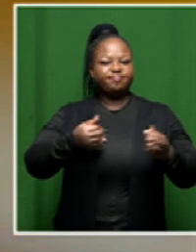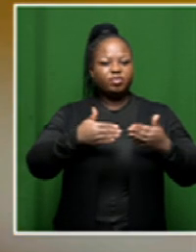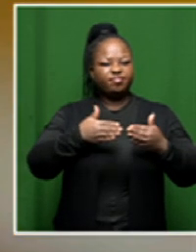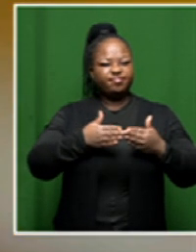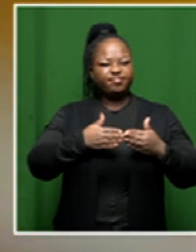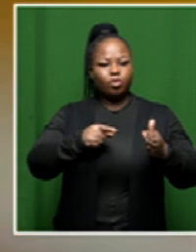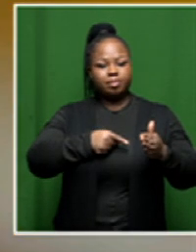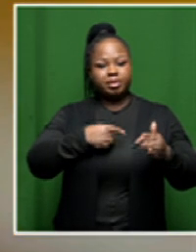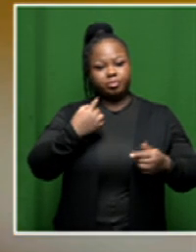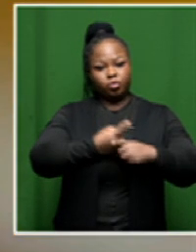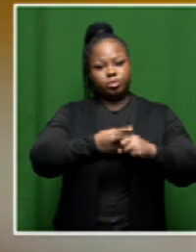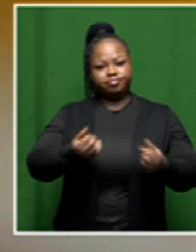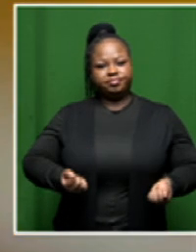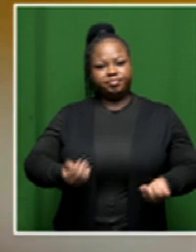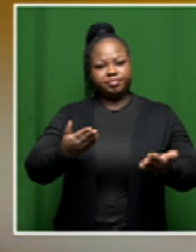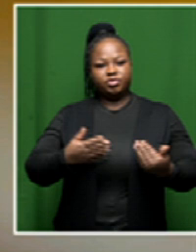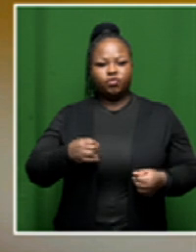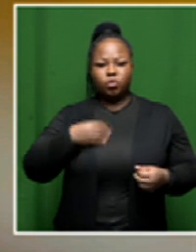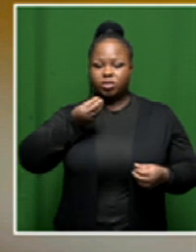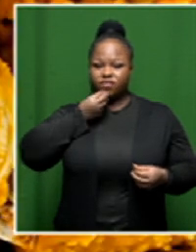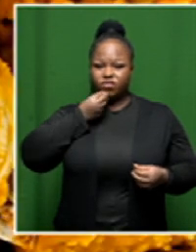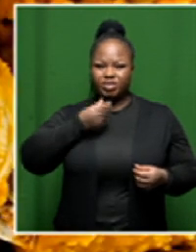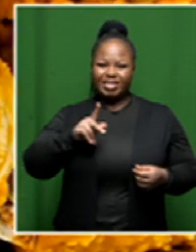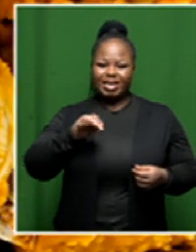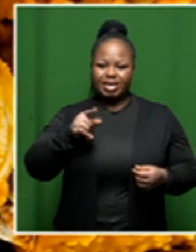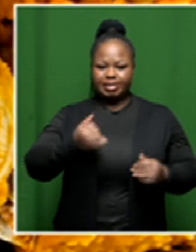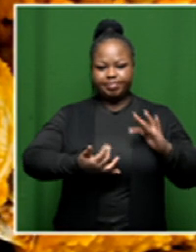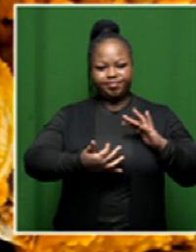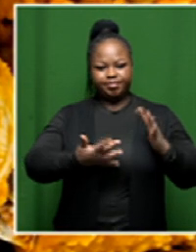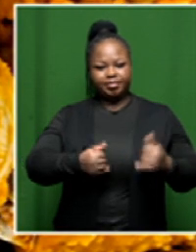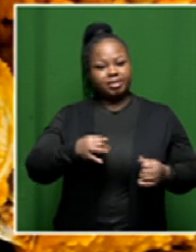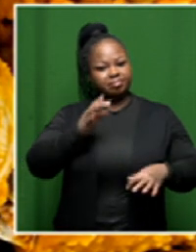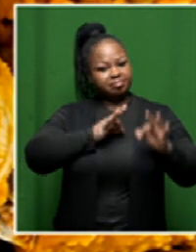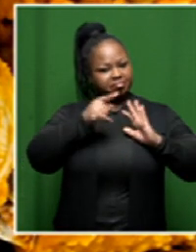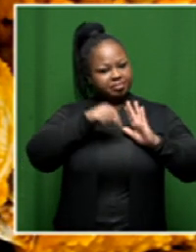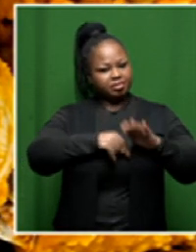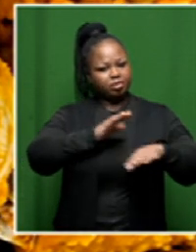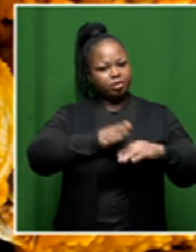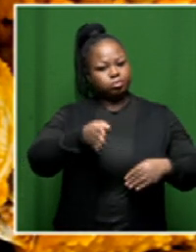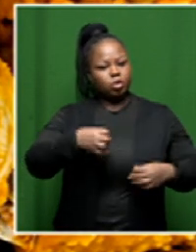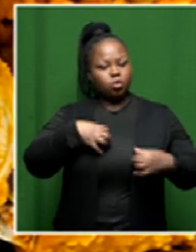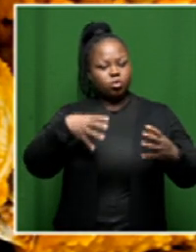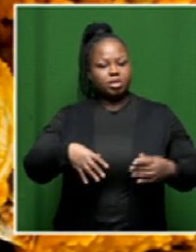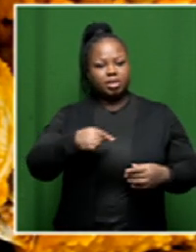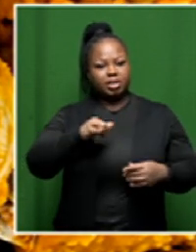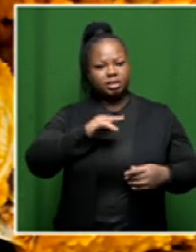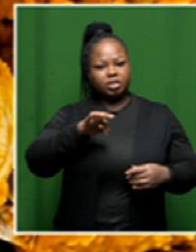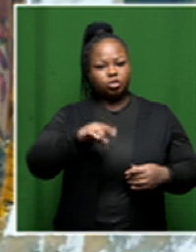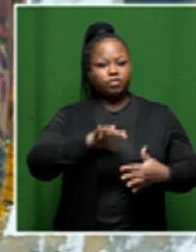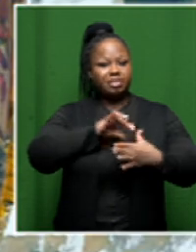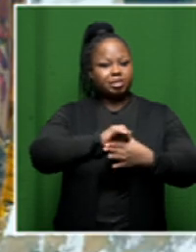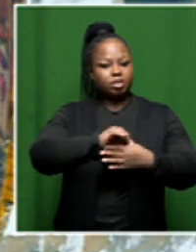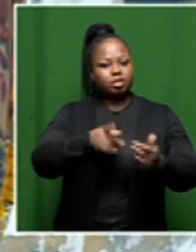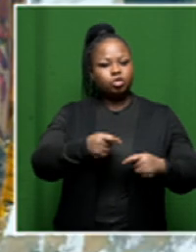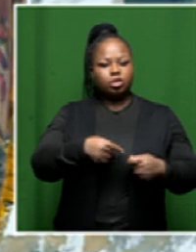sole function is to provide surf and turf cuisine, which is Kasi-inspired. But to tell us more, we're now joined by the owner of Glenzito's Meat Butchery